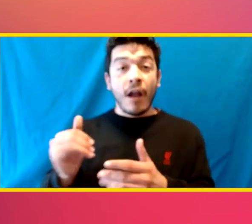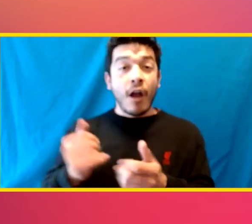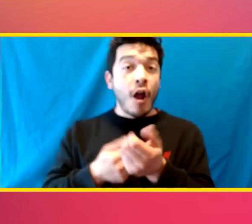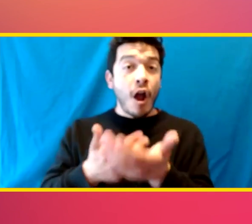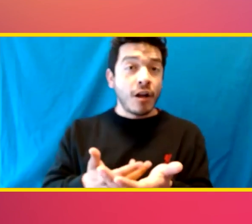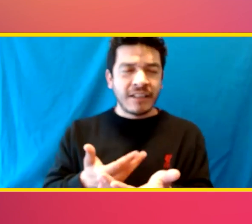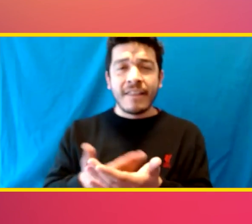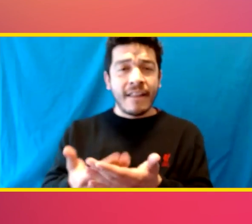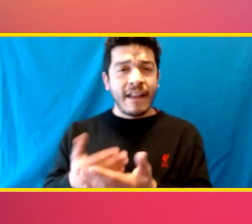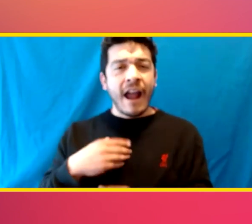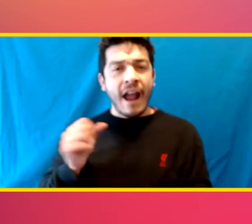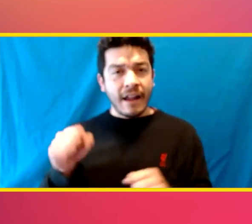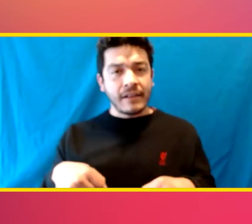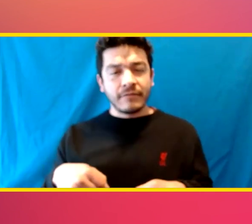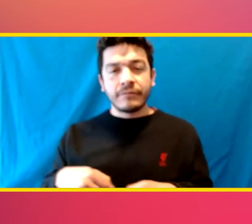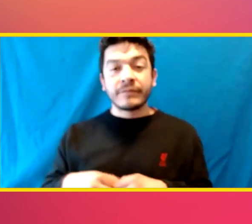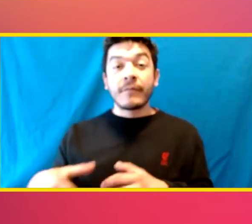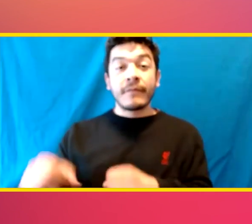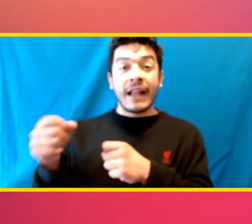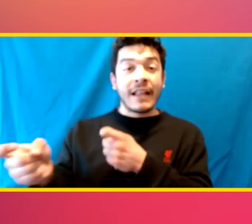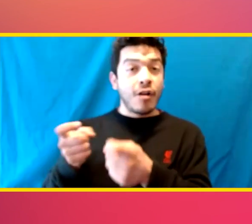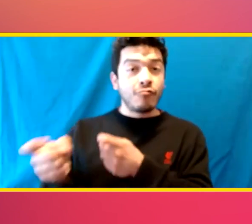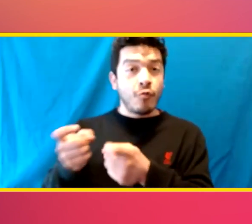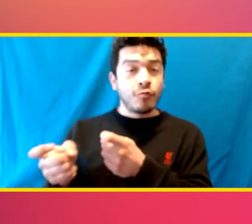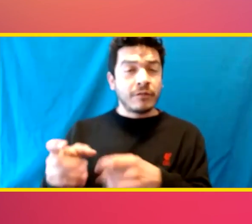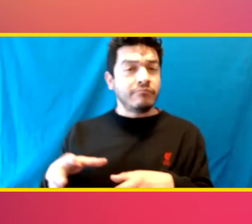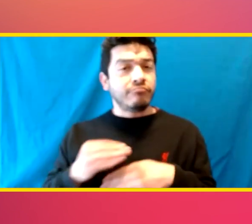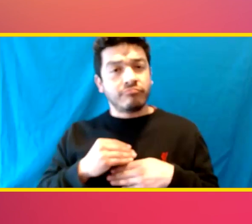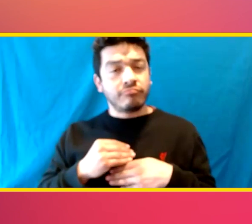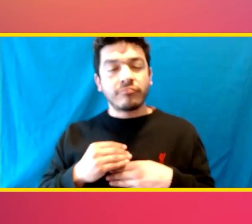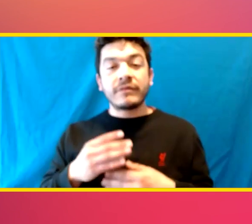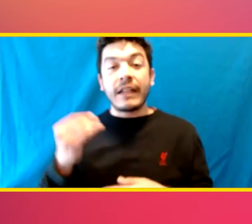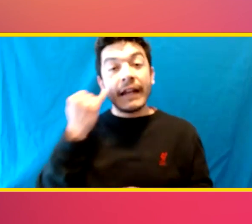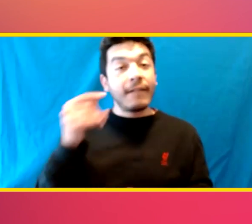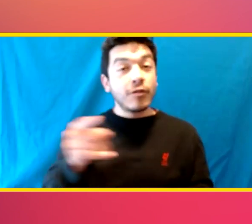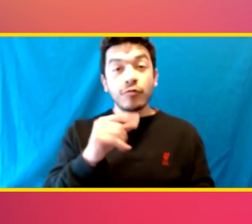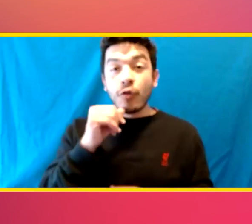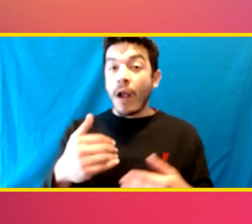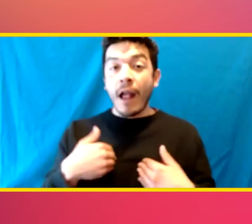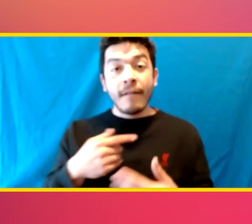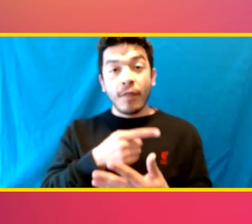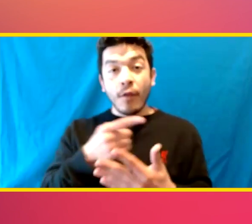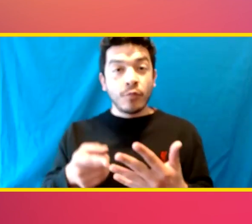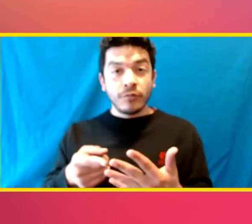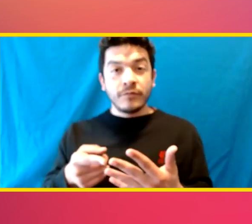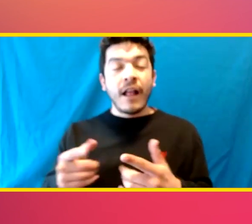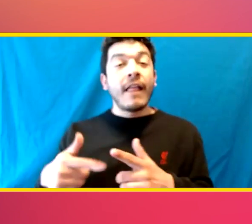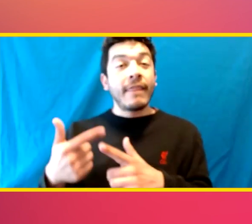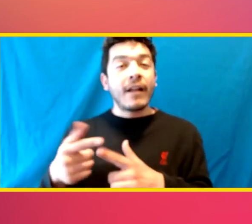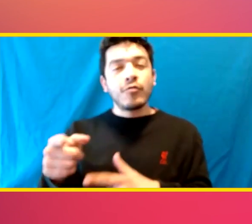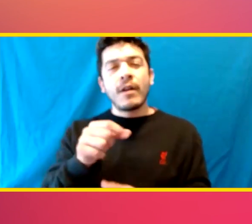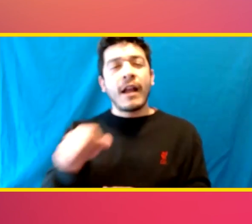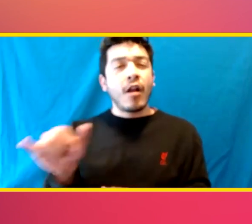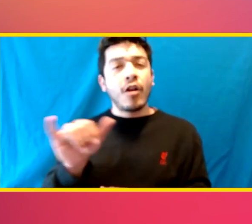do the things that I have can, take the control back. And if you don't have those, then you